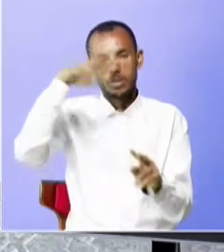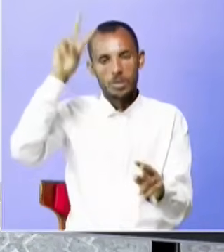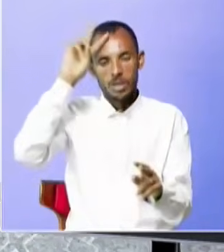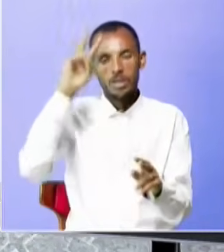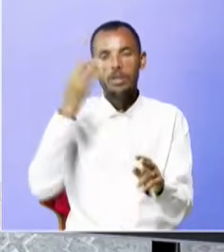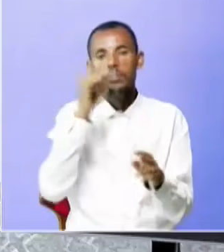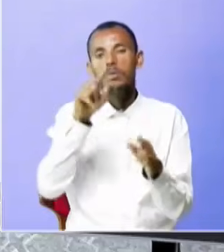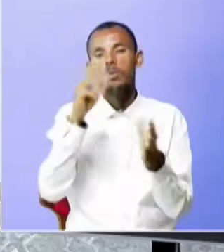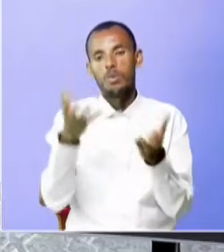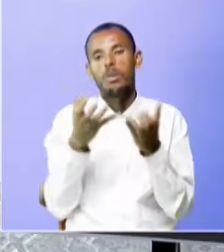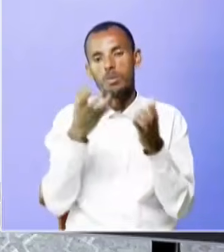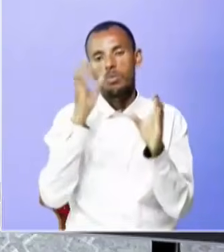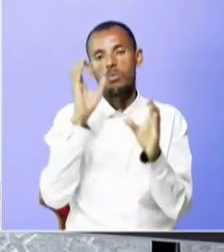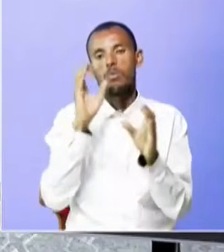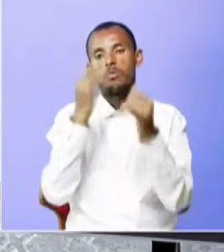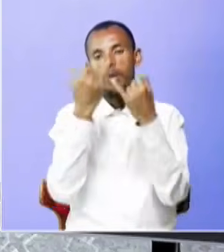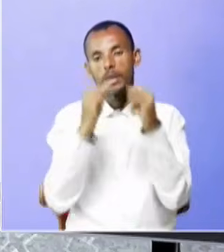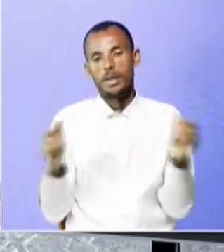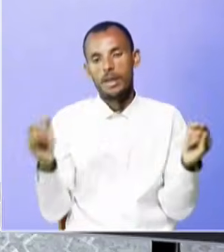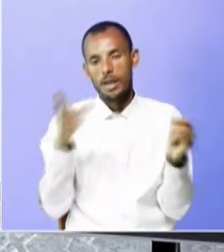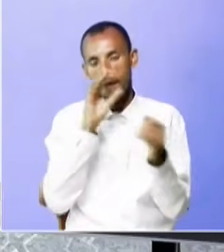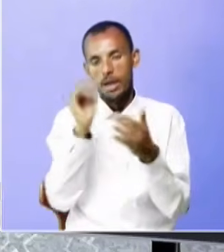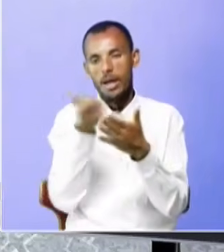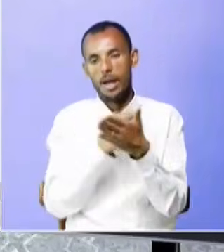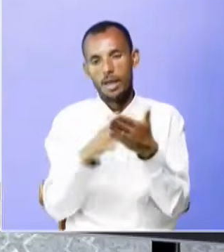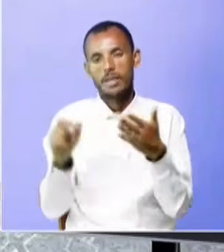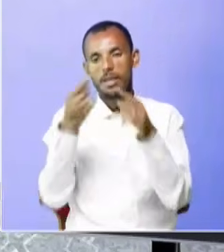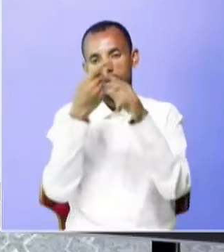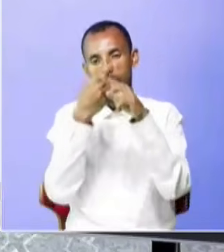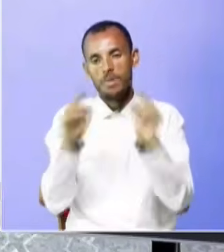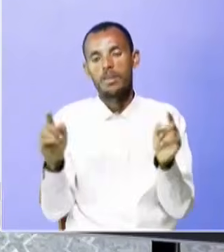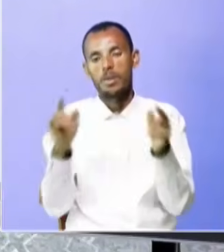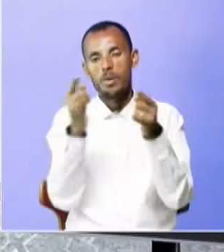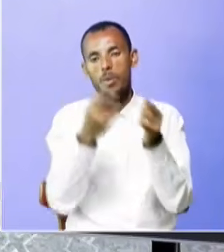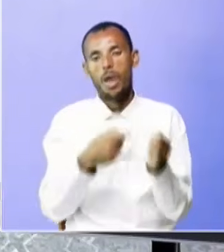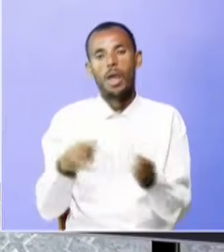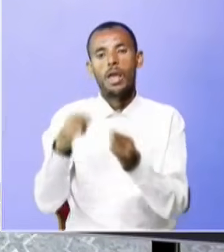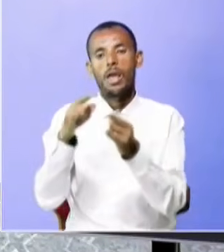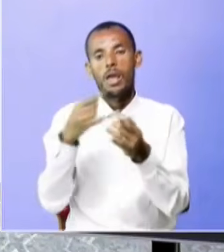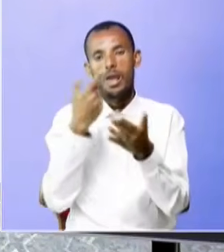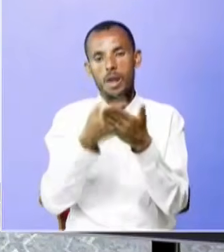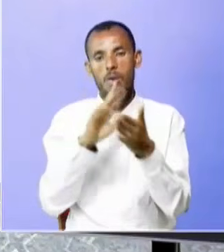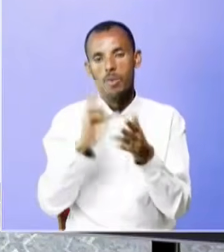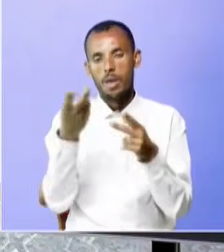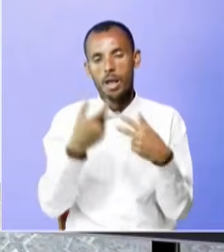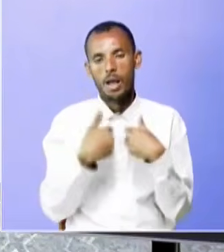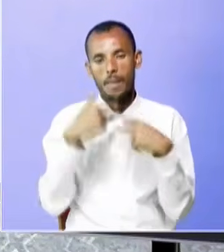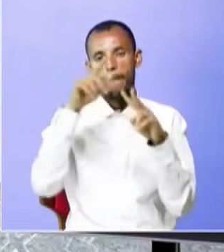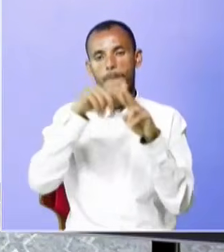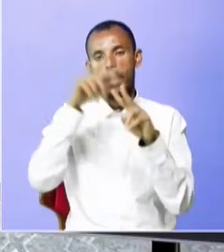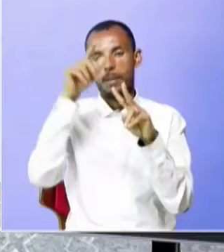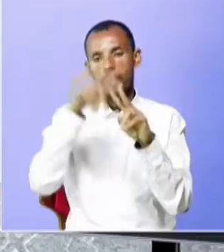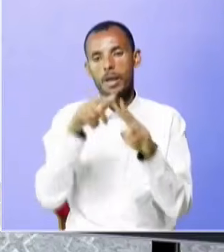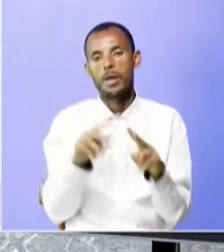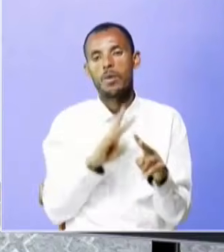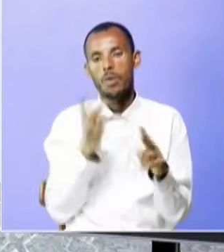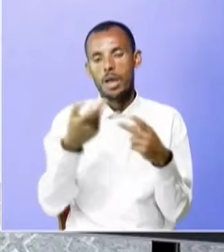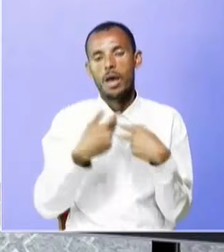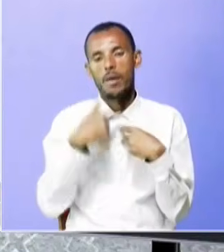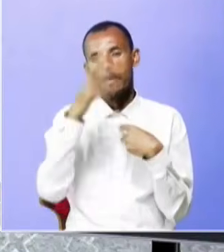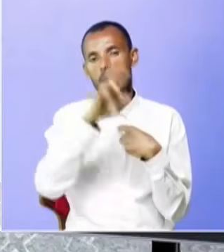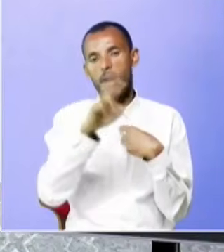If you want, you can factor and write in a different way. Okay, here we have pi, we have